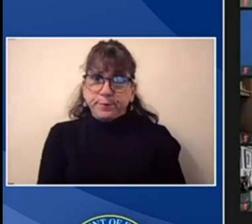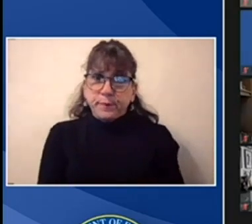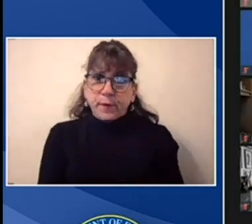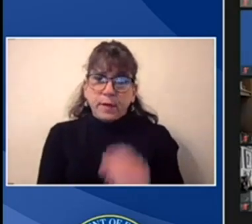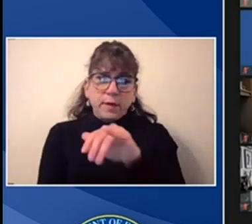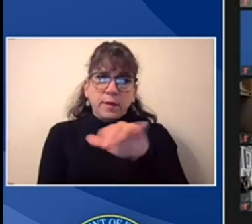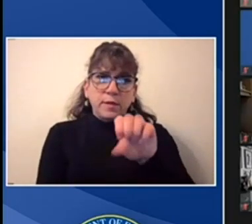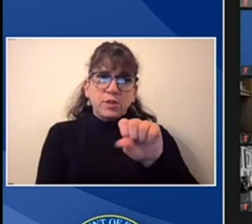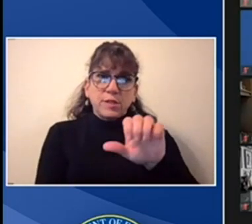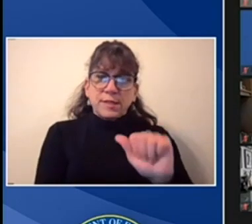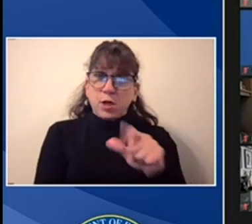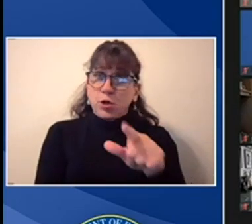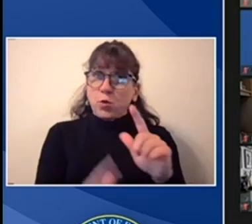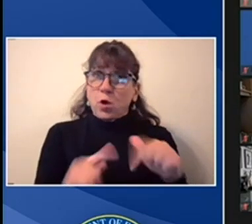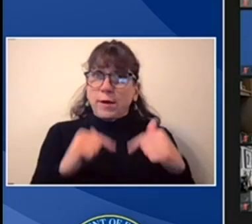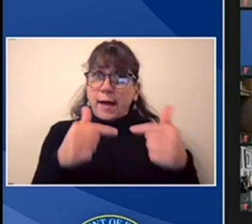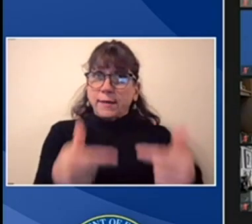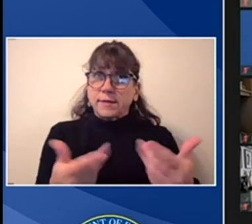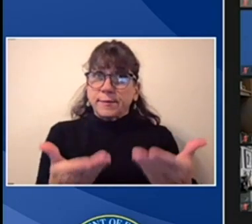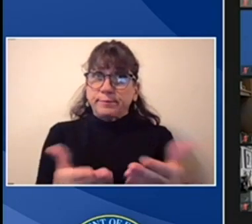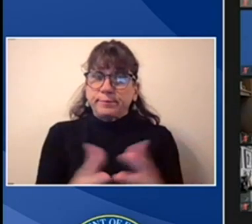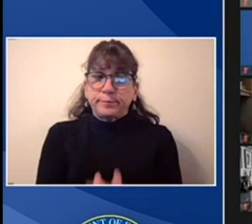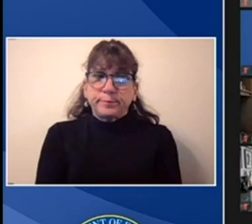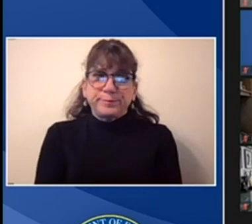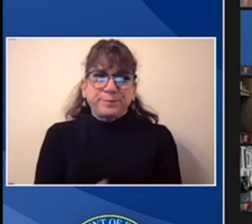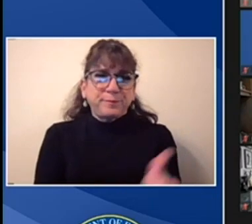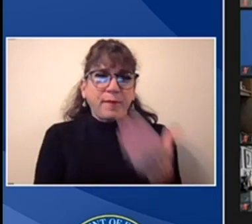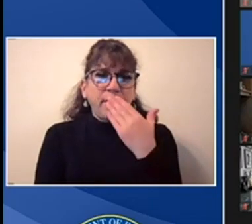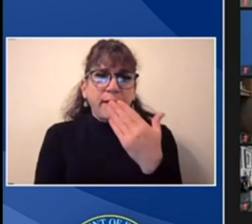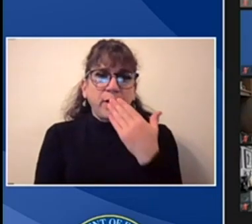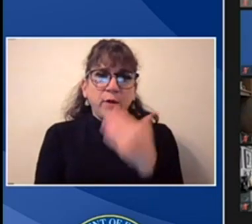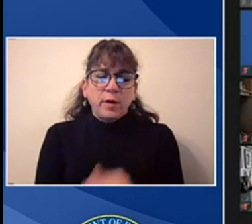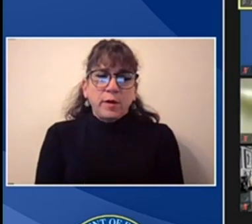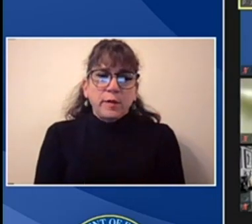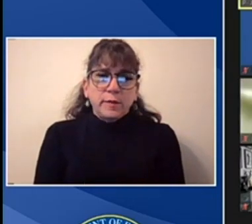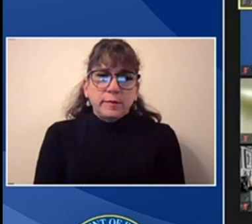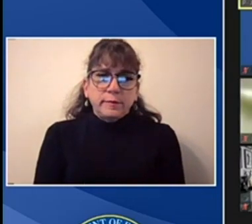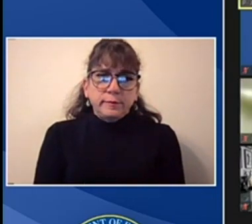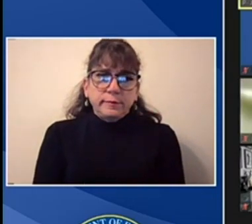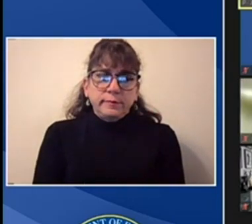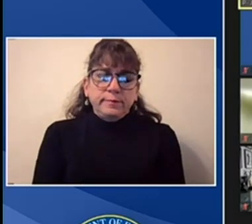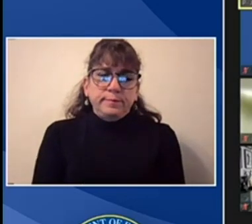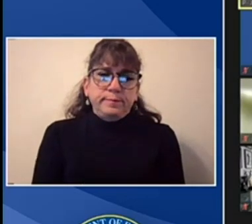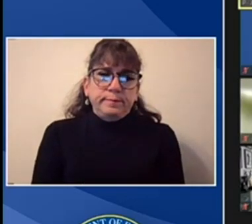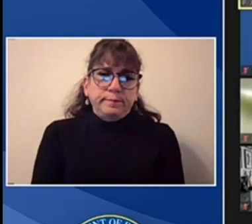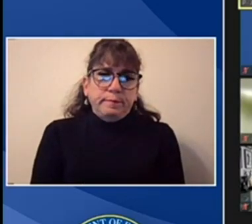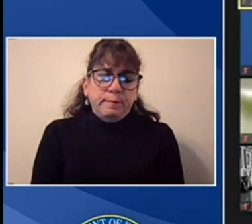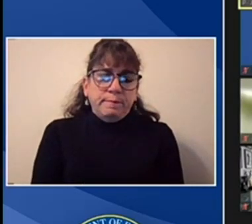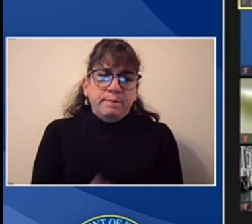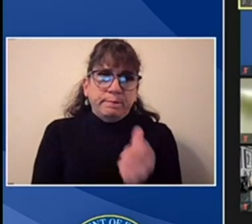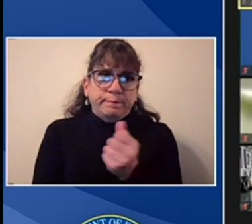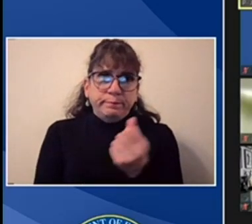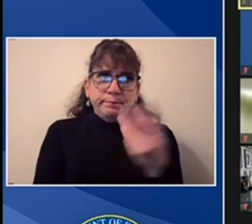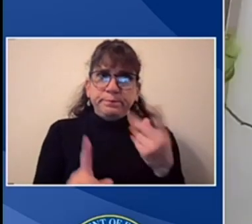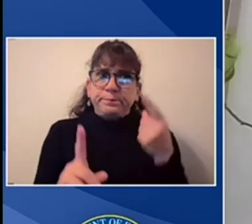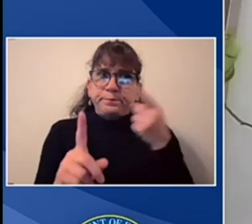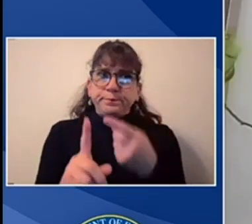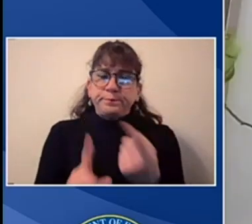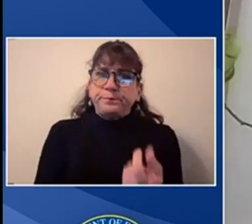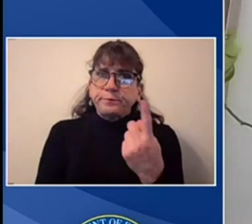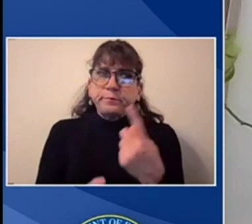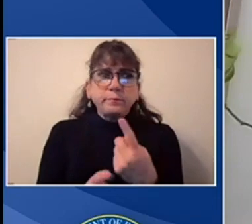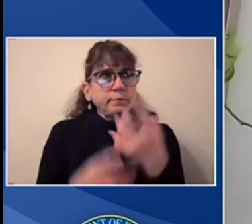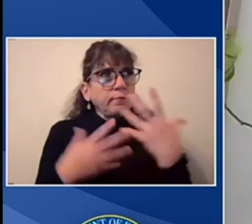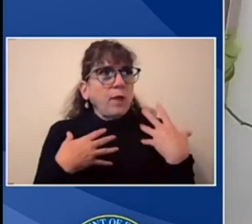Jessica, you are next. Thank you. A couple points. One, I strongly encourage the